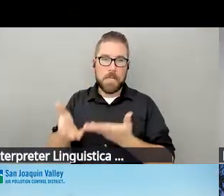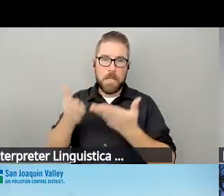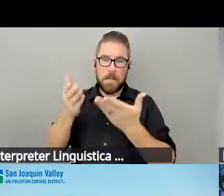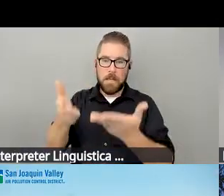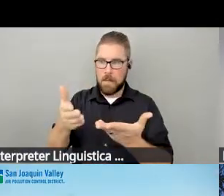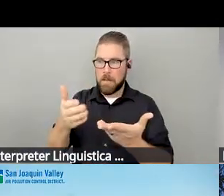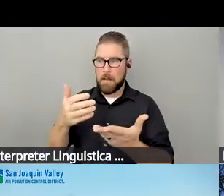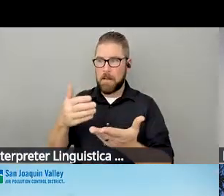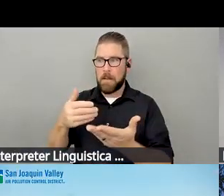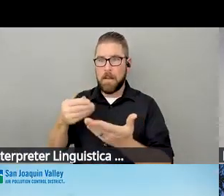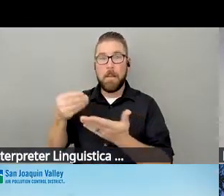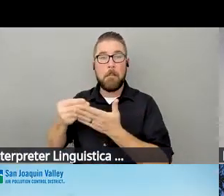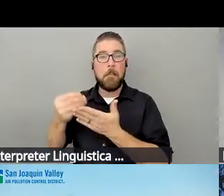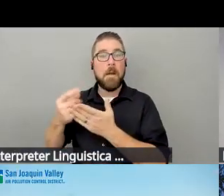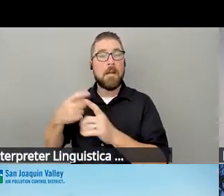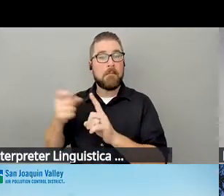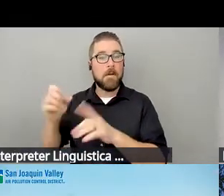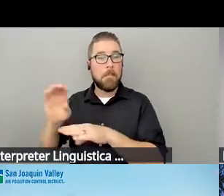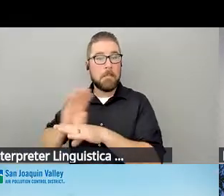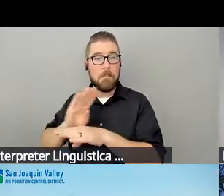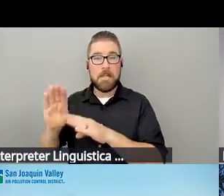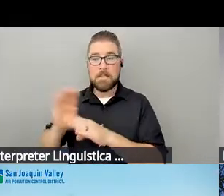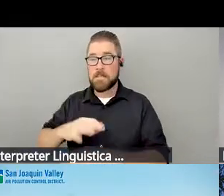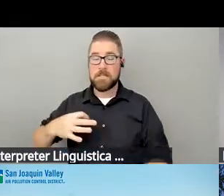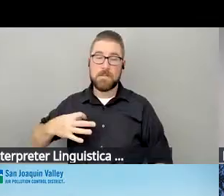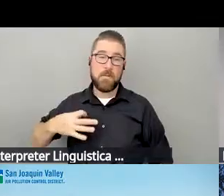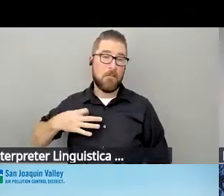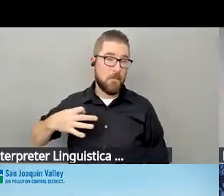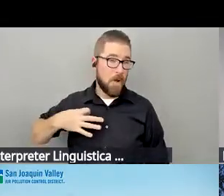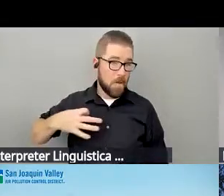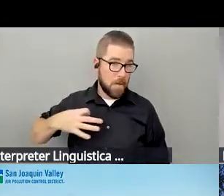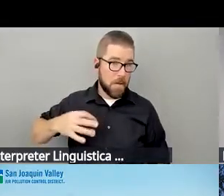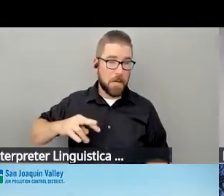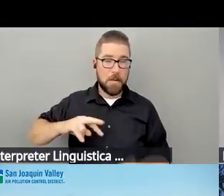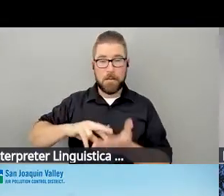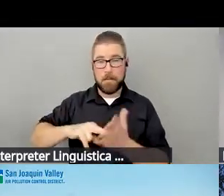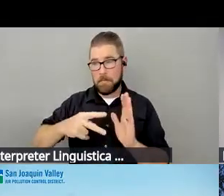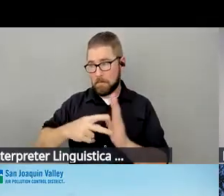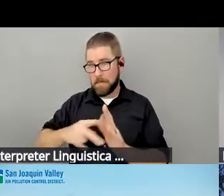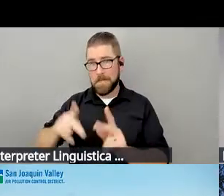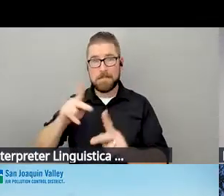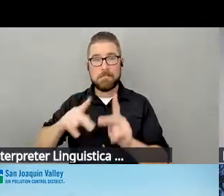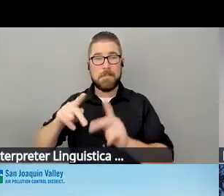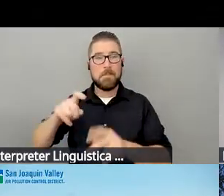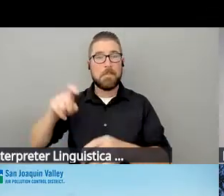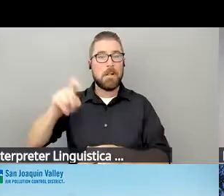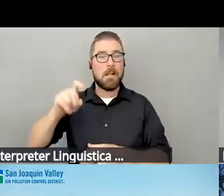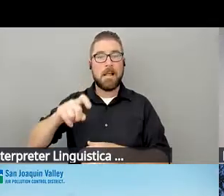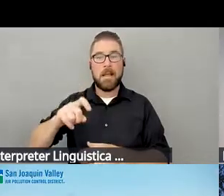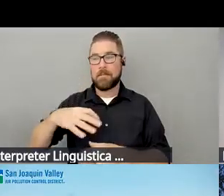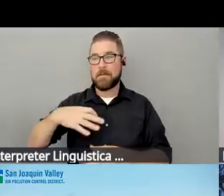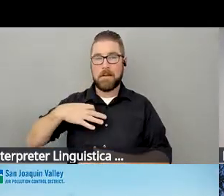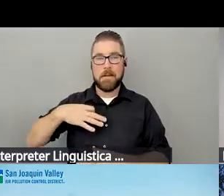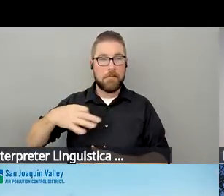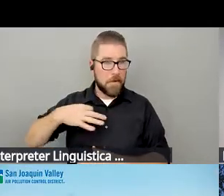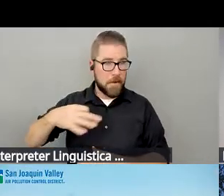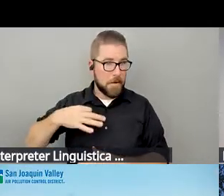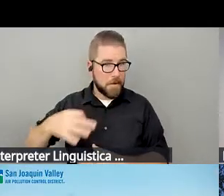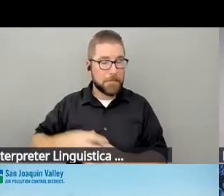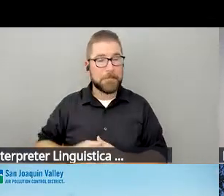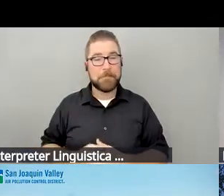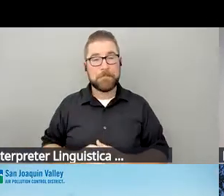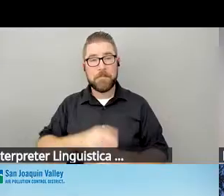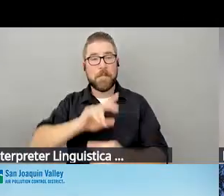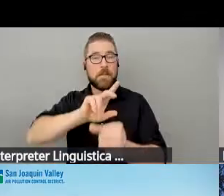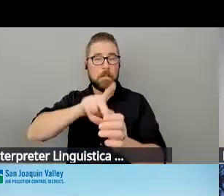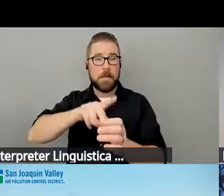just are voluntary incentives. So it takes someone stepping up to participate. So far in kind of now the 4 years that we've been running the SERP,